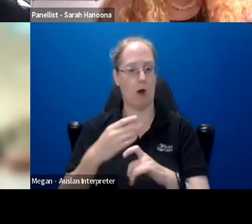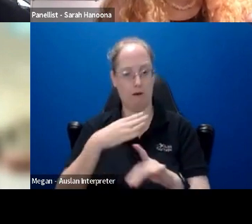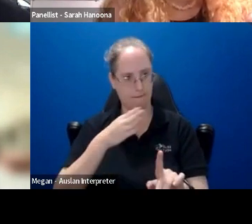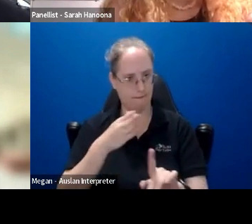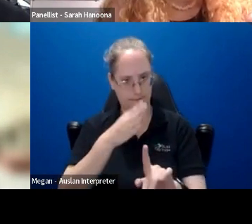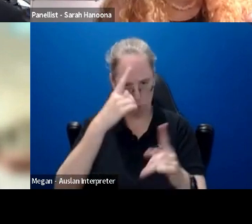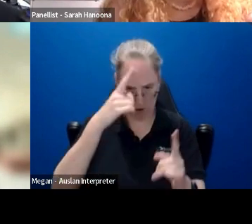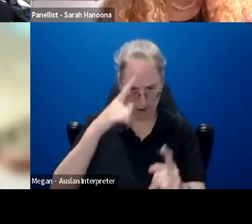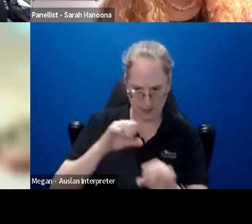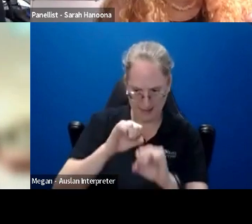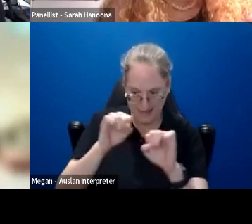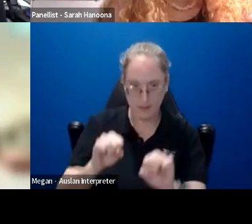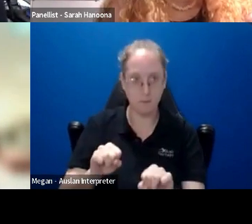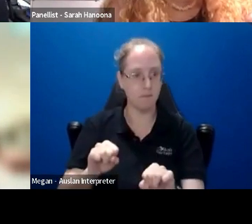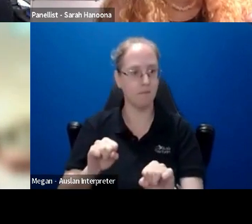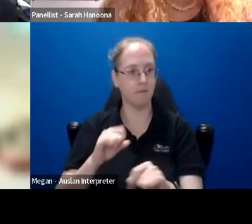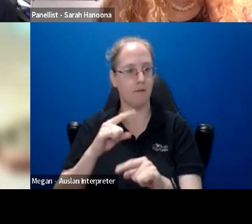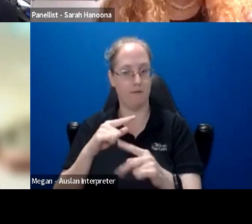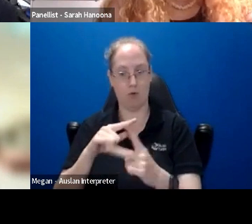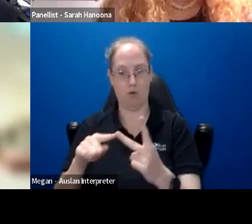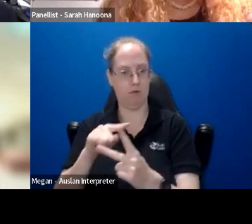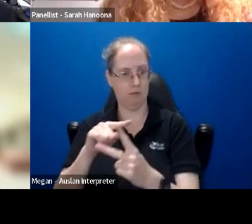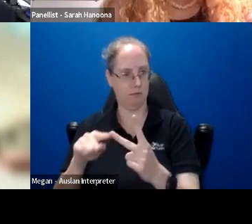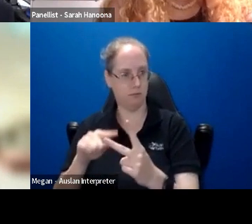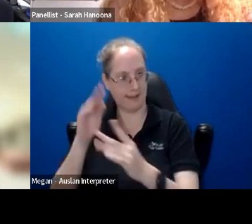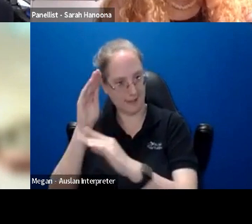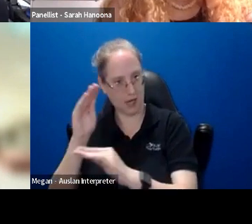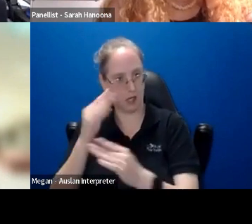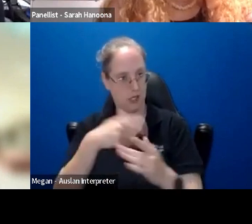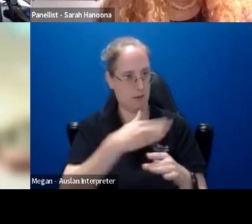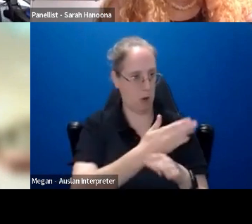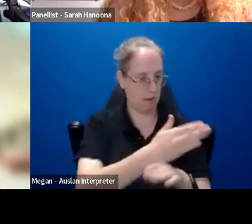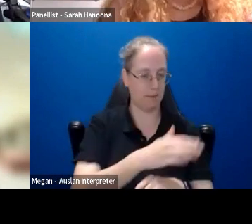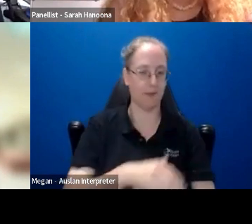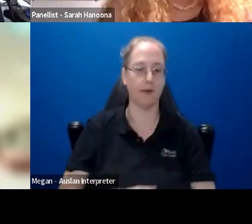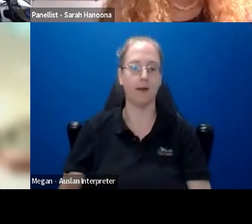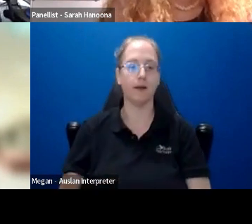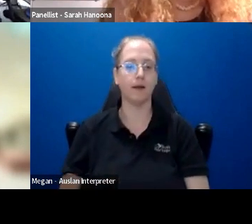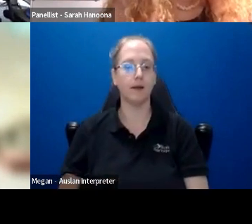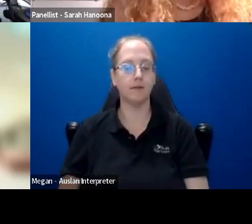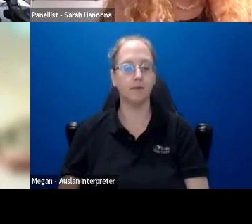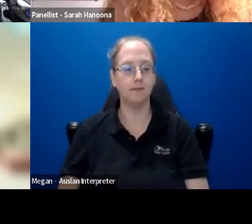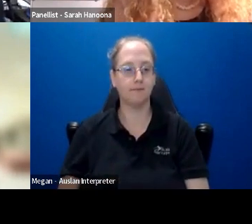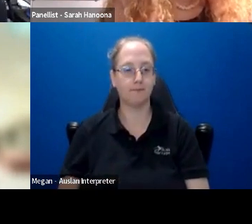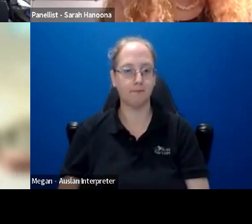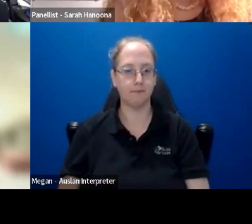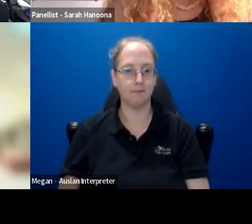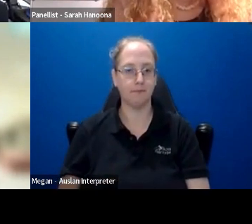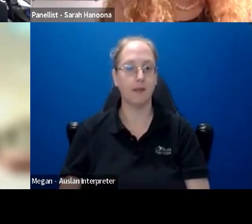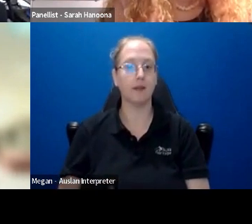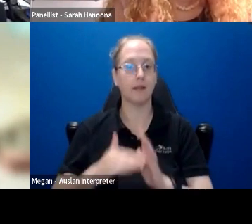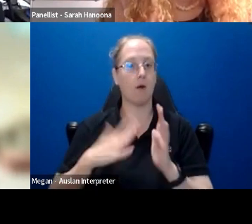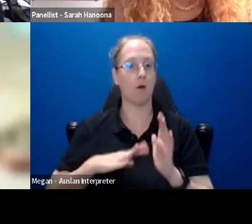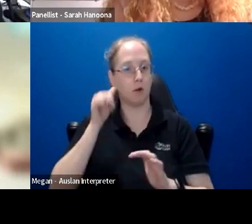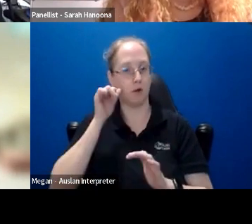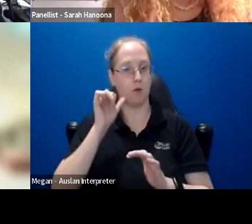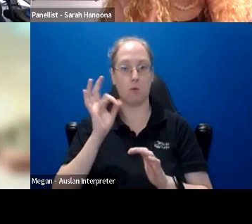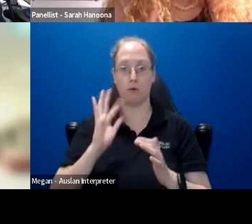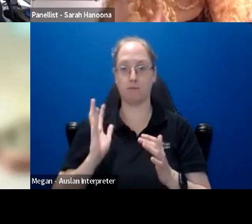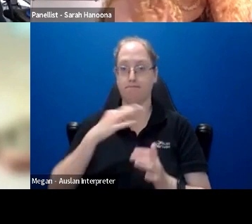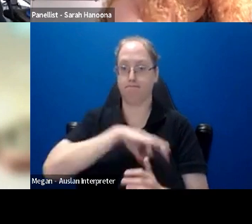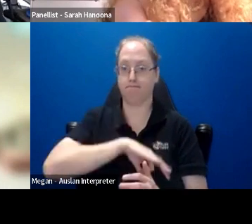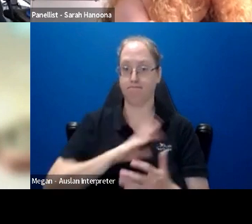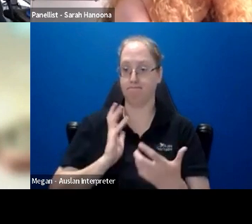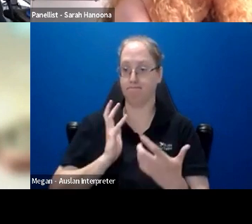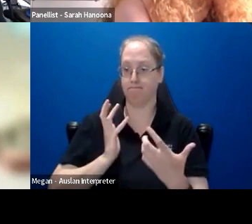the systems around education and employment. So now I'm keen to know, what worked for you.